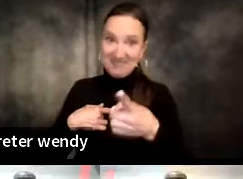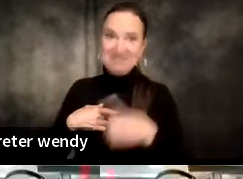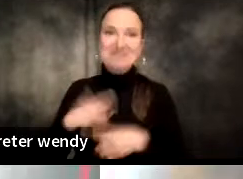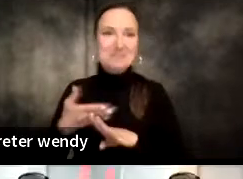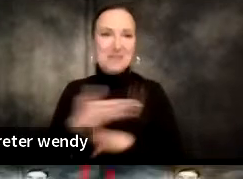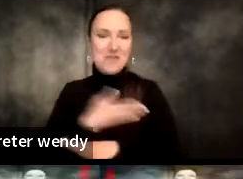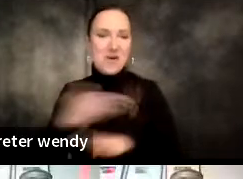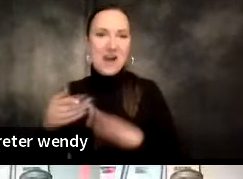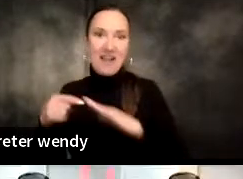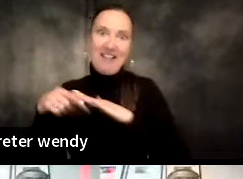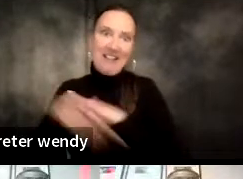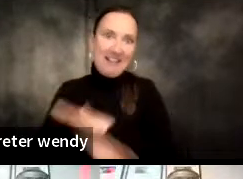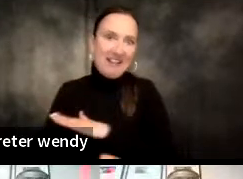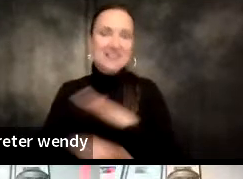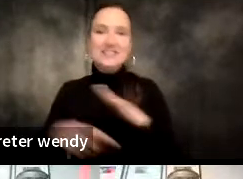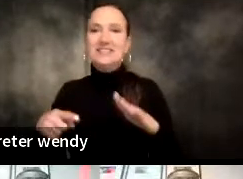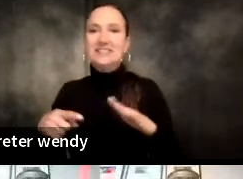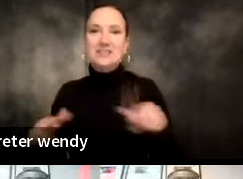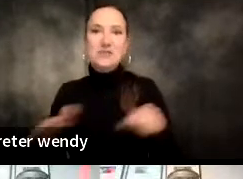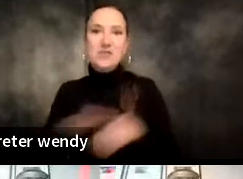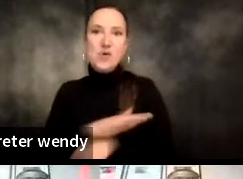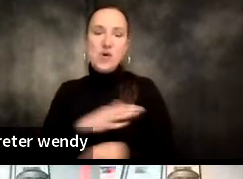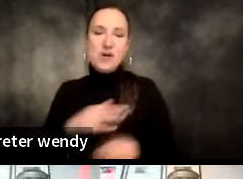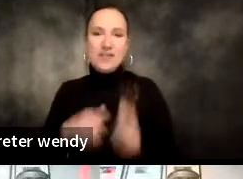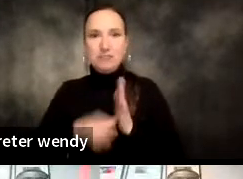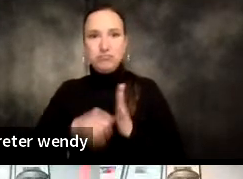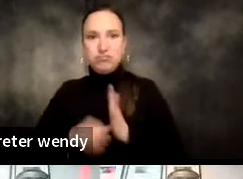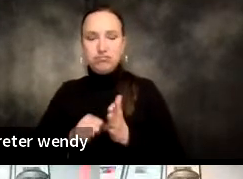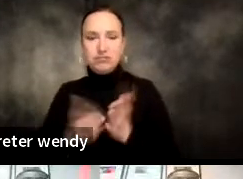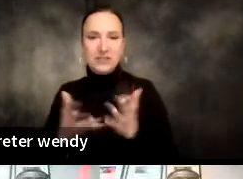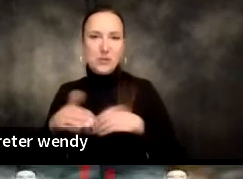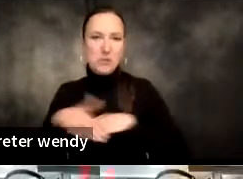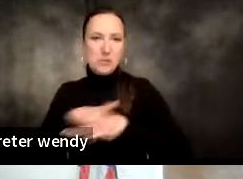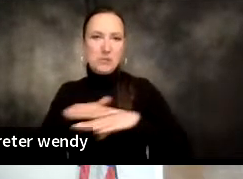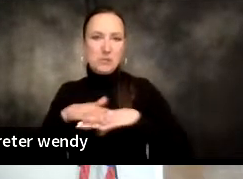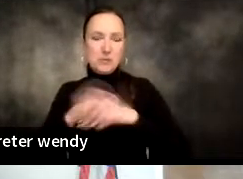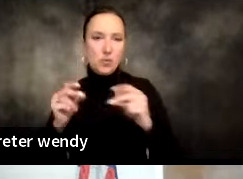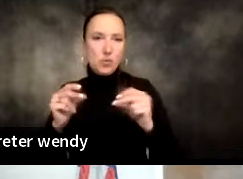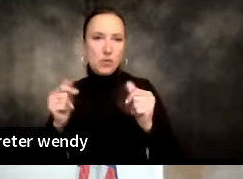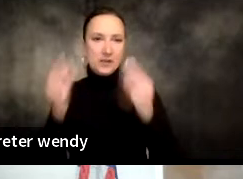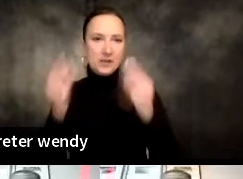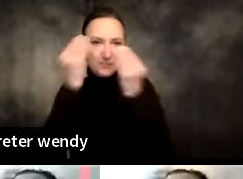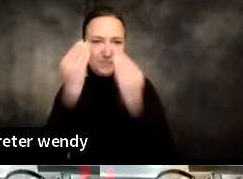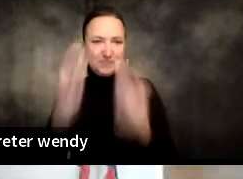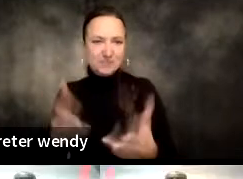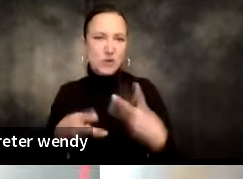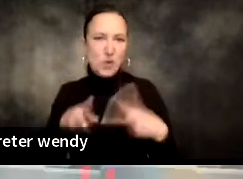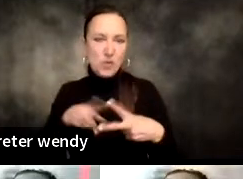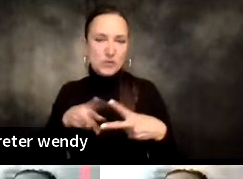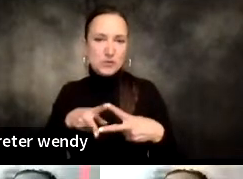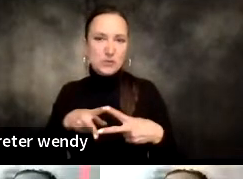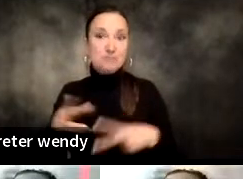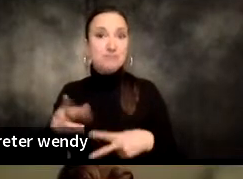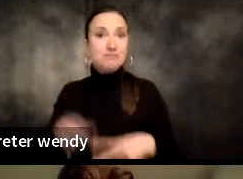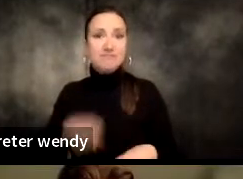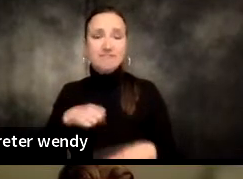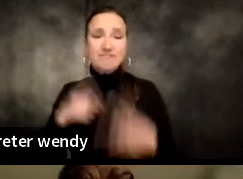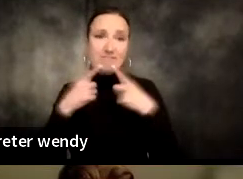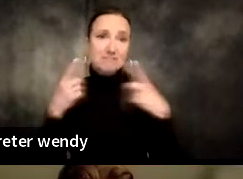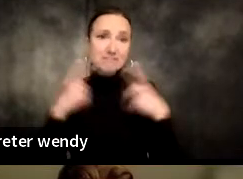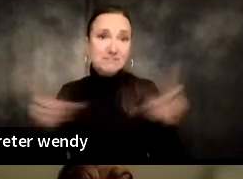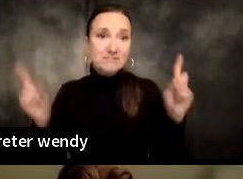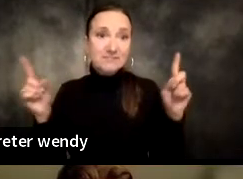before I read the talking points, I just wanted to provide a quick update on that. And that is that I'm proud to announce